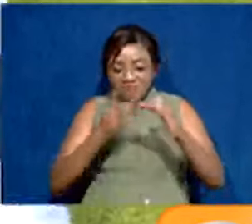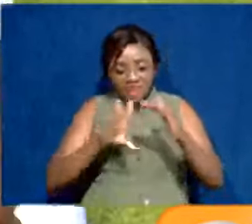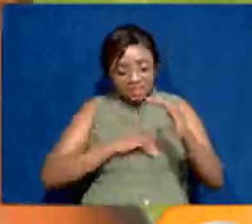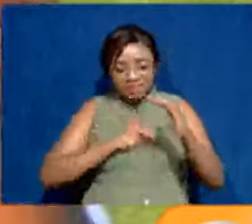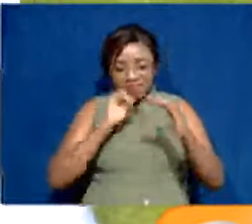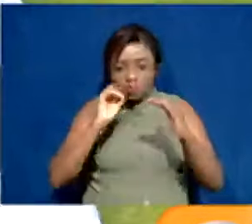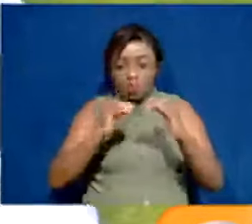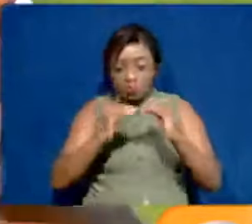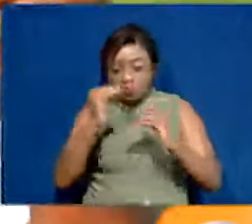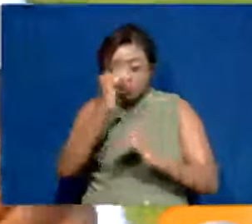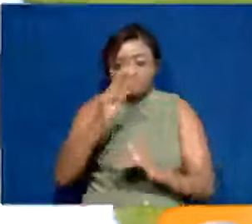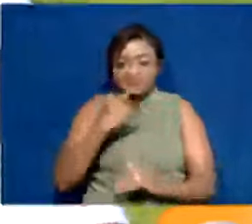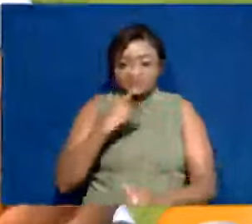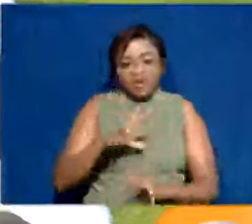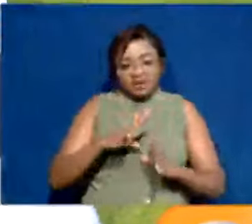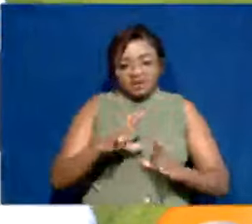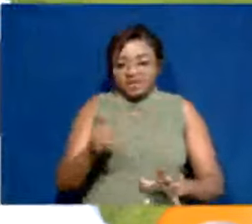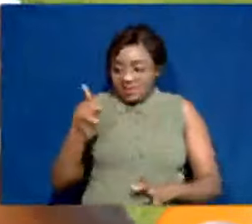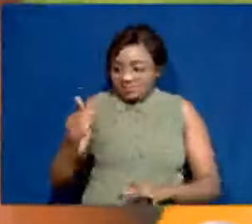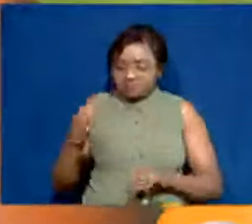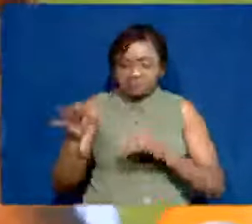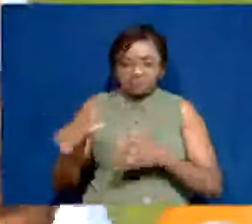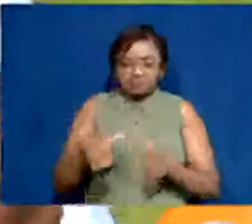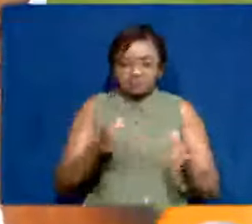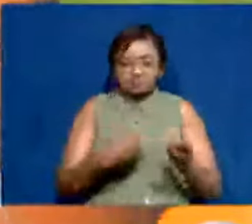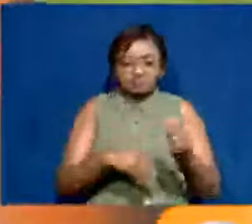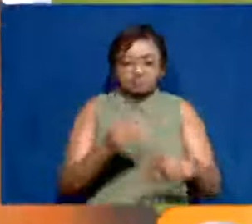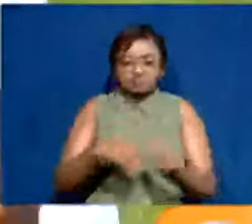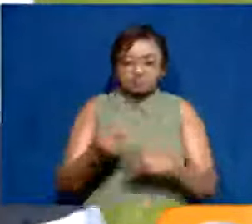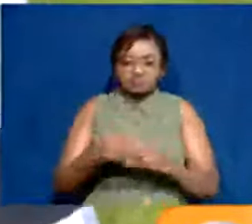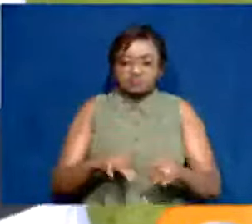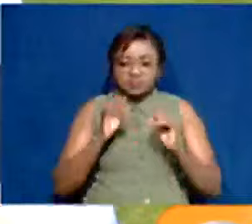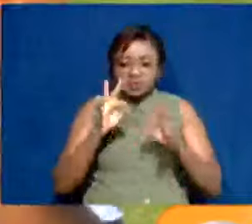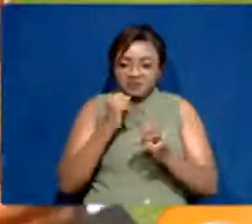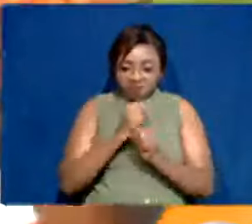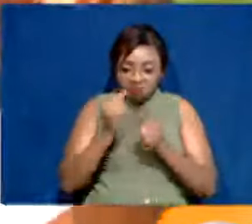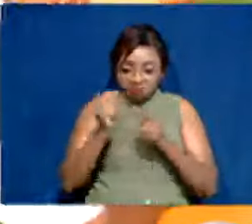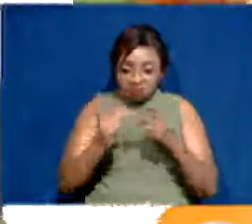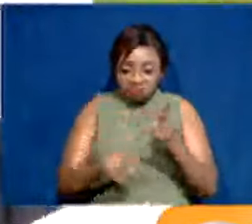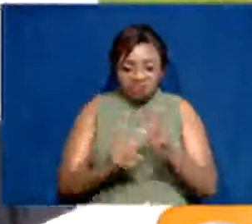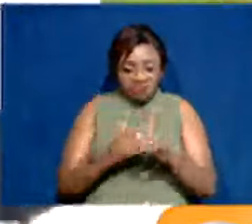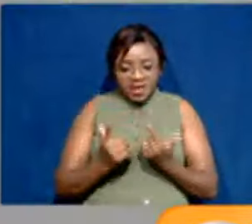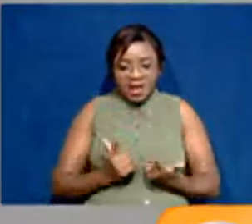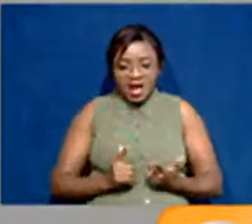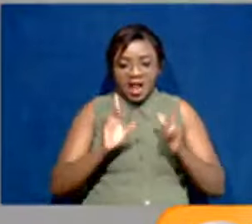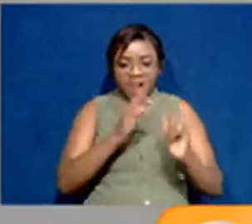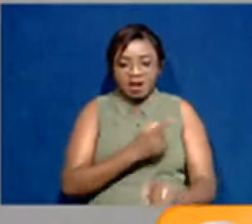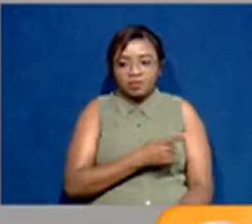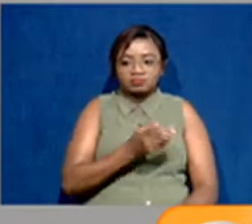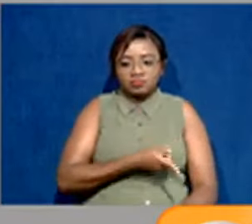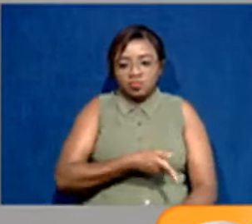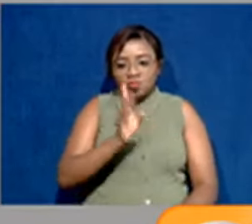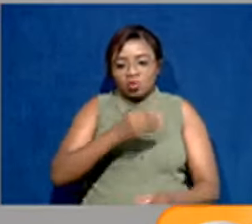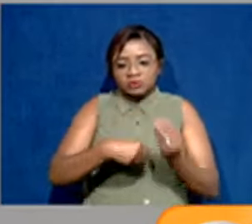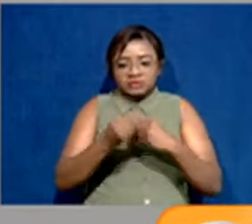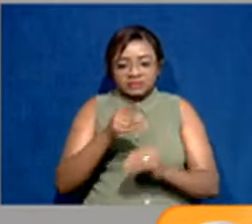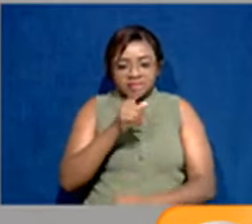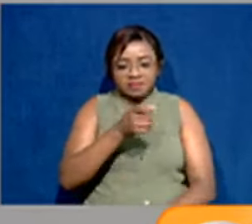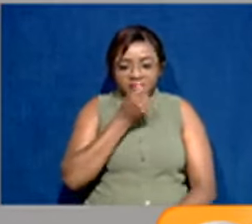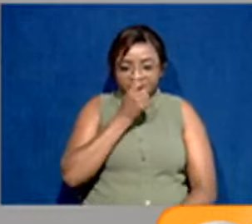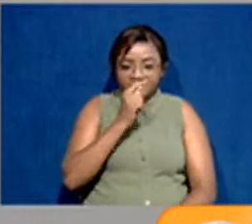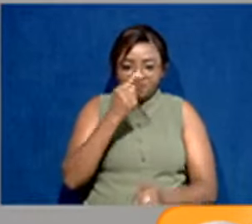ndo watapewa nafasi ya kuuza makandamia ikiwa na maganda. Akifanya hivyo aruhusiwe kuuza makandamia kwa mwaka